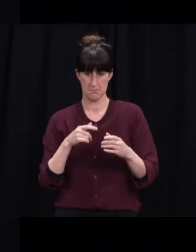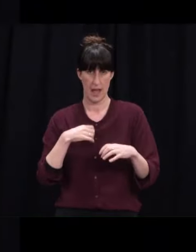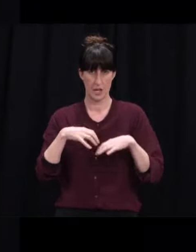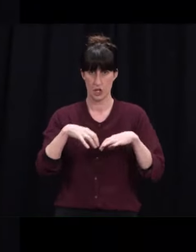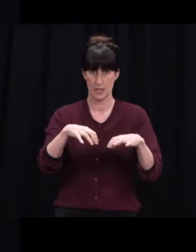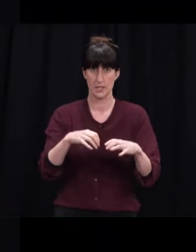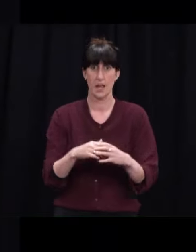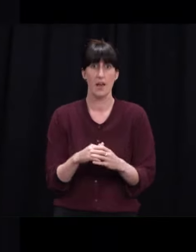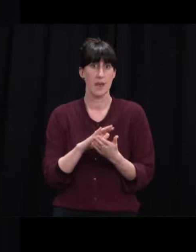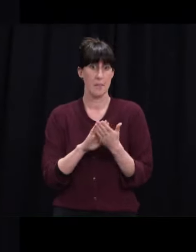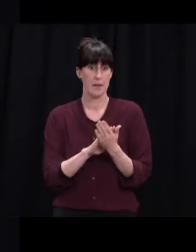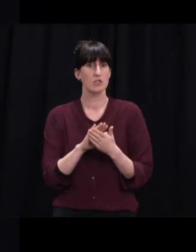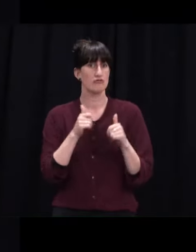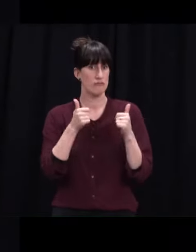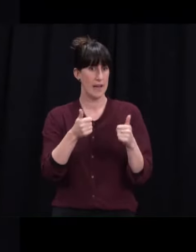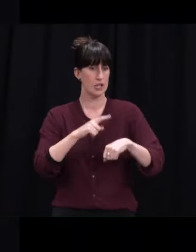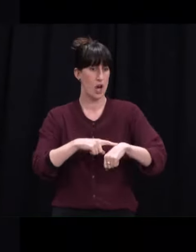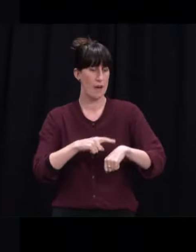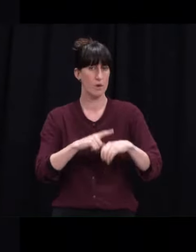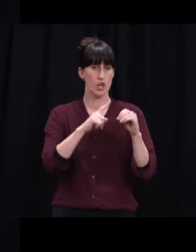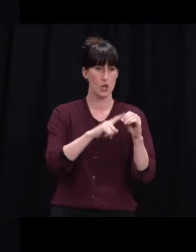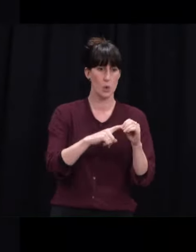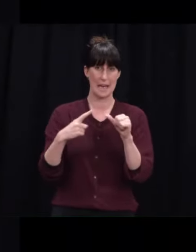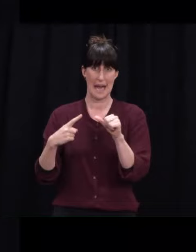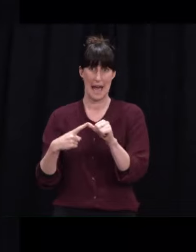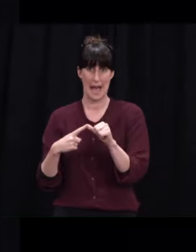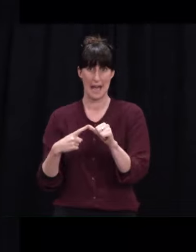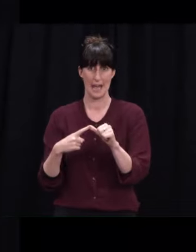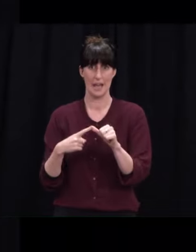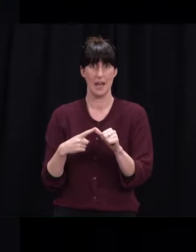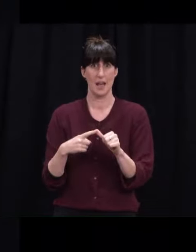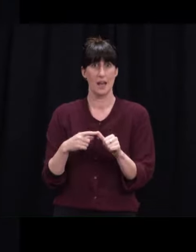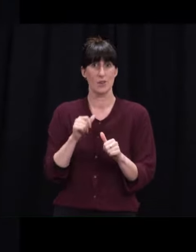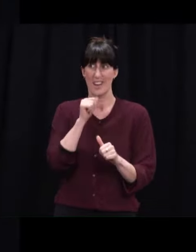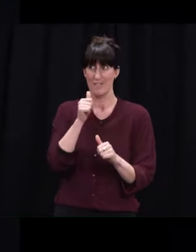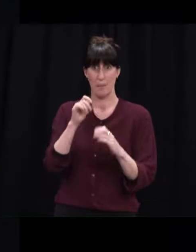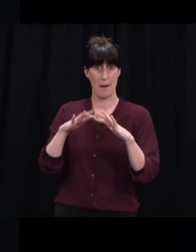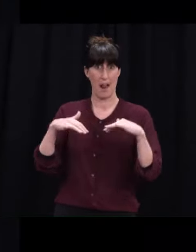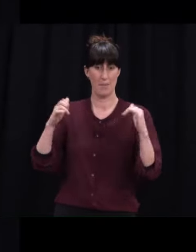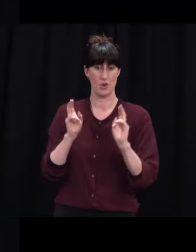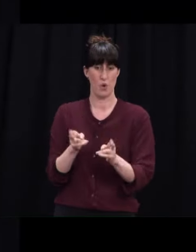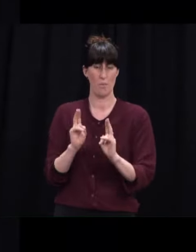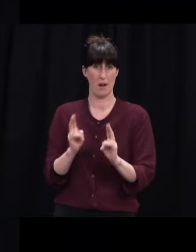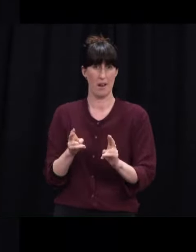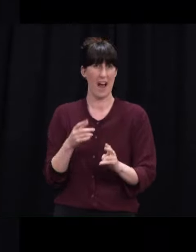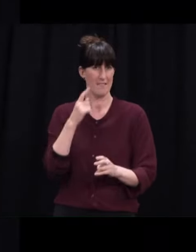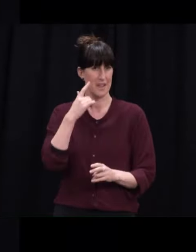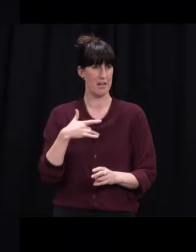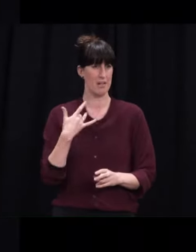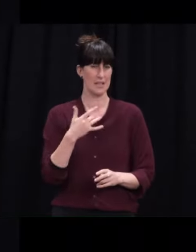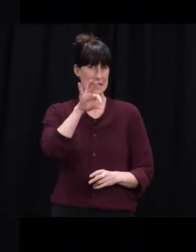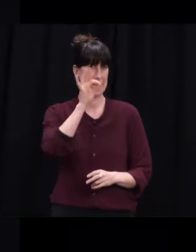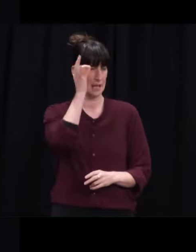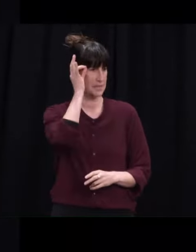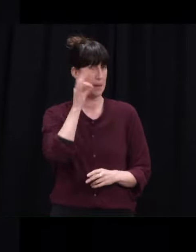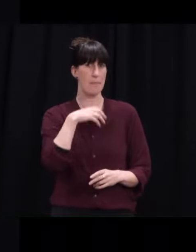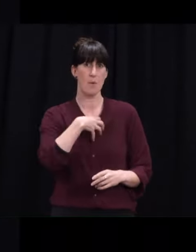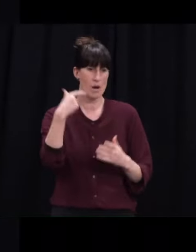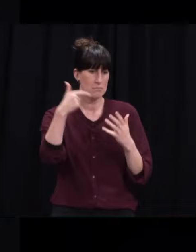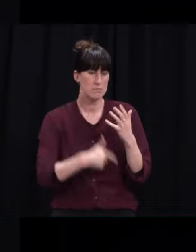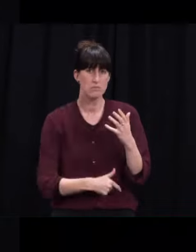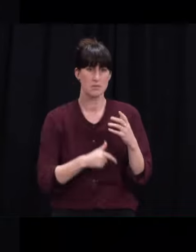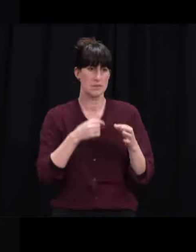answer opportunity for members of Parliament than would be the case if Parliament was sitting as normal. We are very mindful of the need for that scrutiny, and